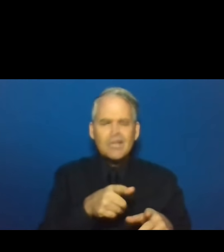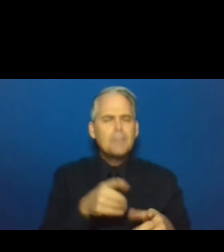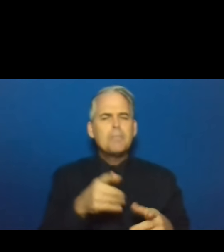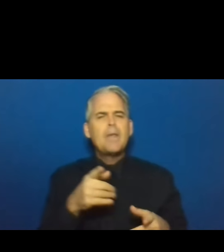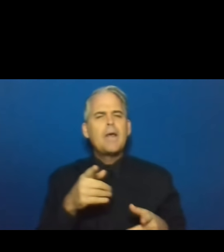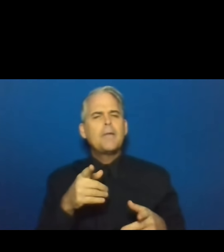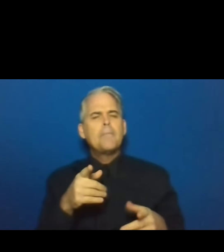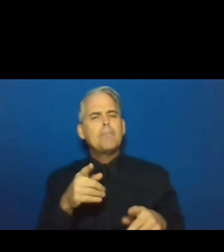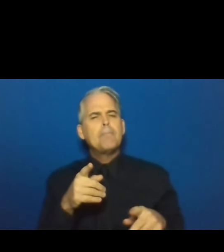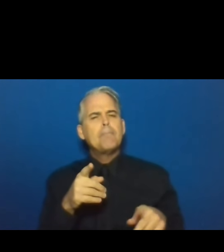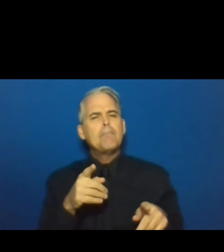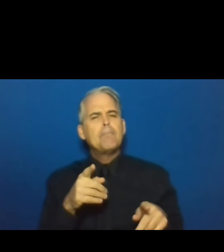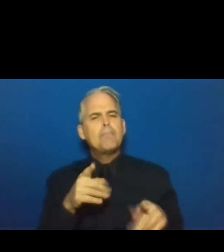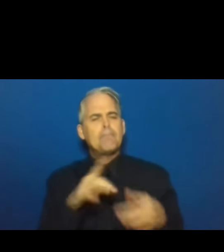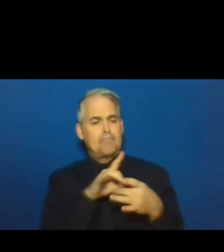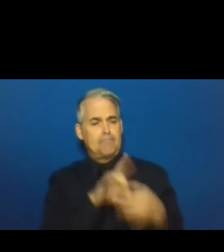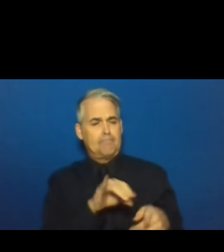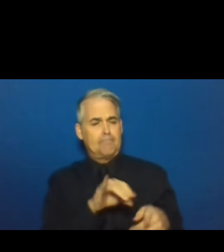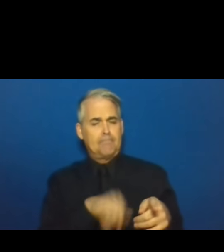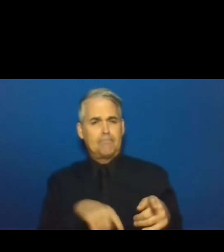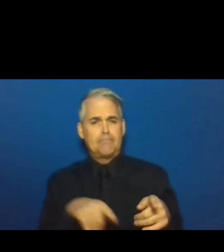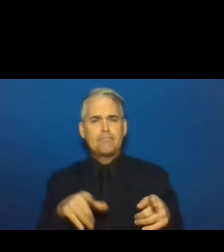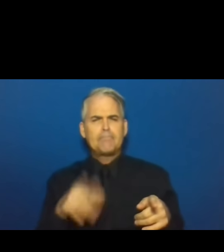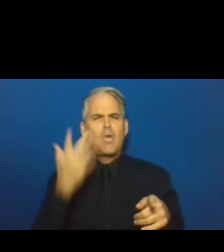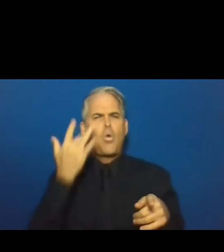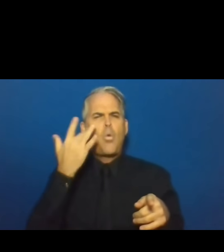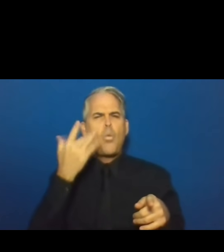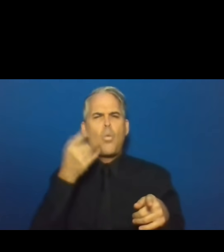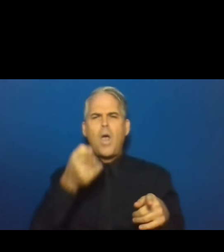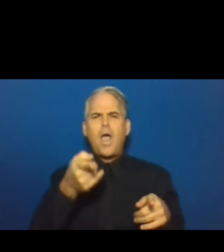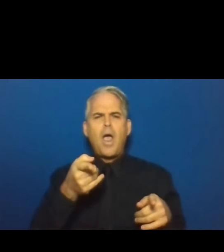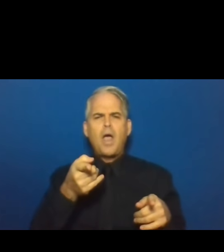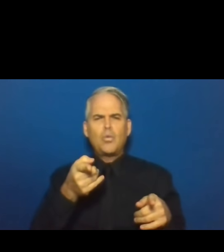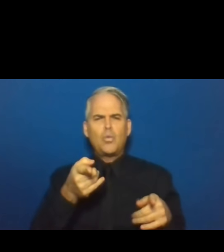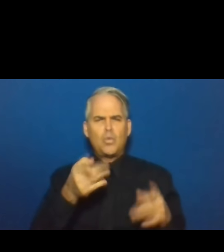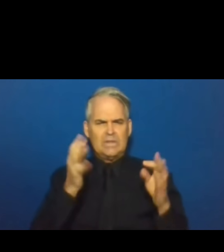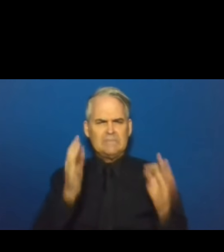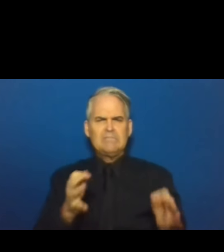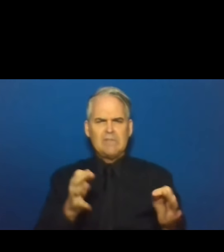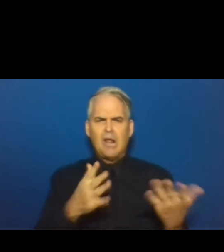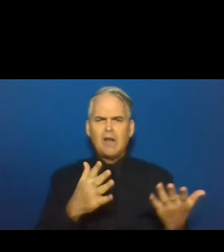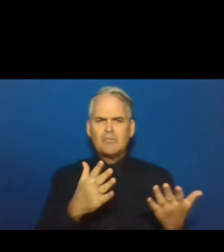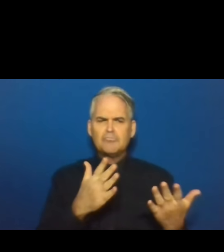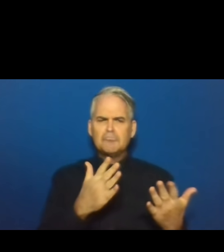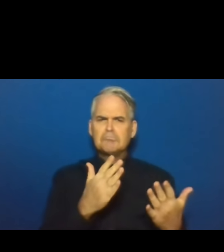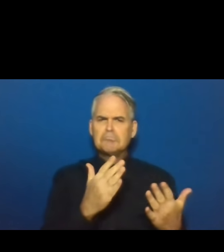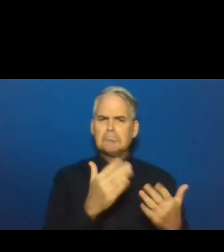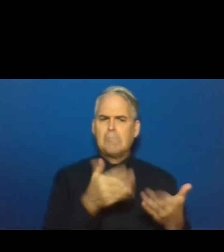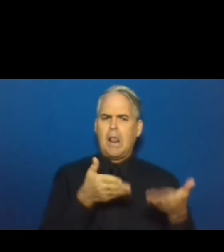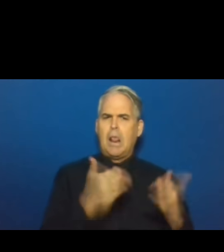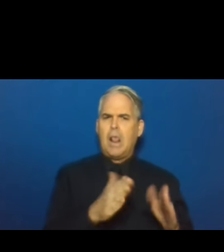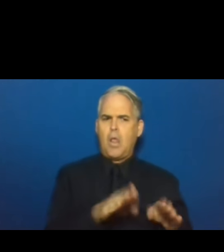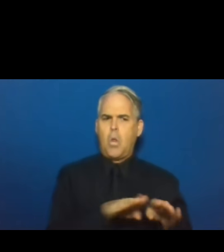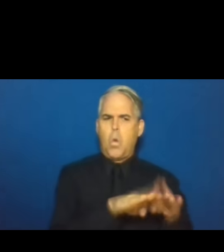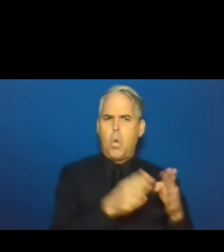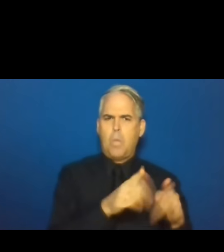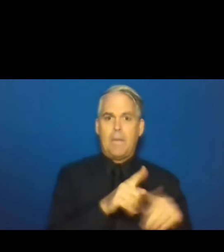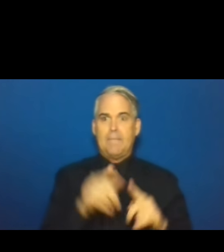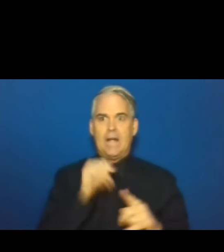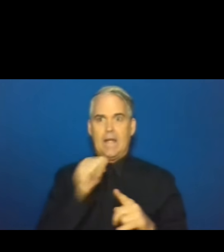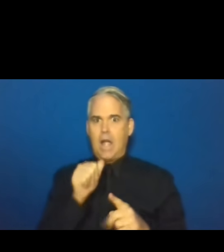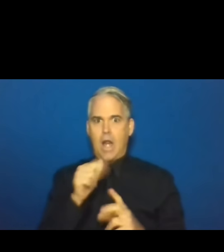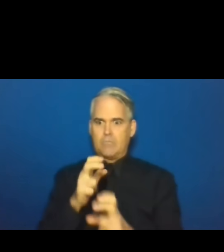these restrictions rather than a shutdown of businesses like earlier in the pandemic? Well, early in the